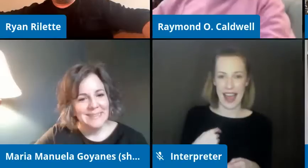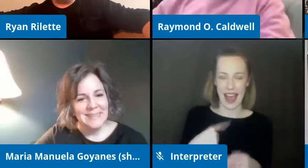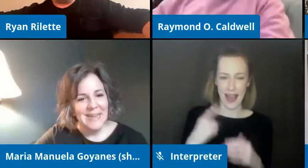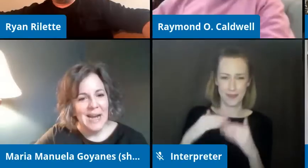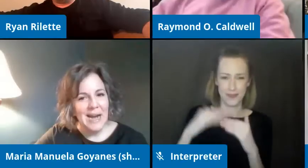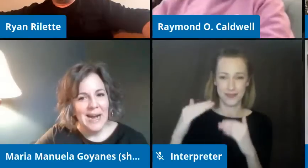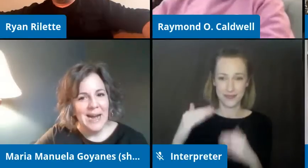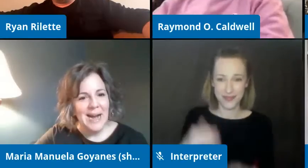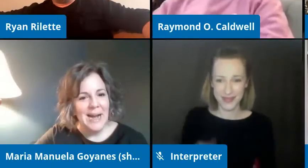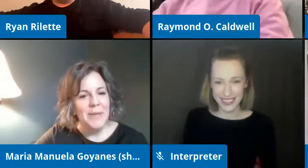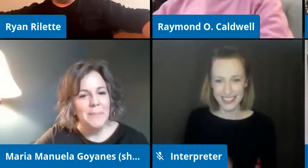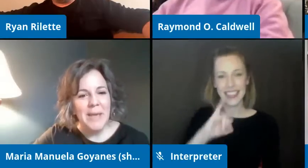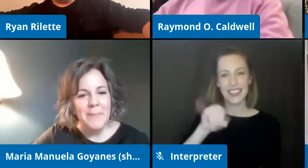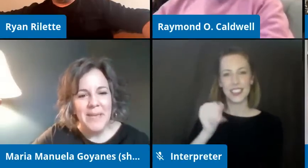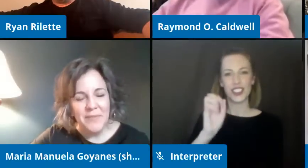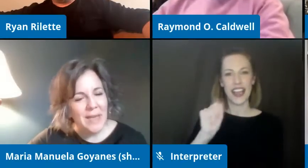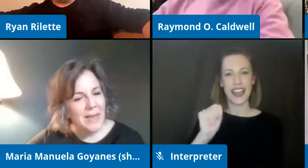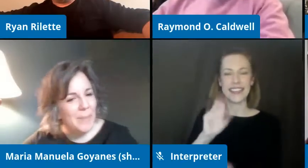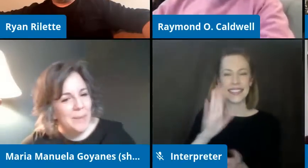I'm drinking.